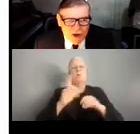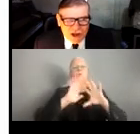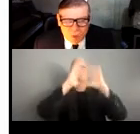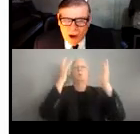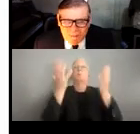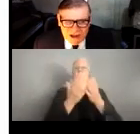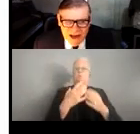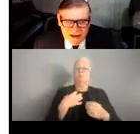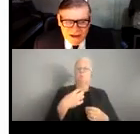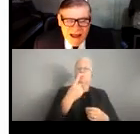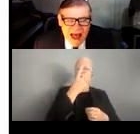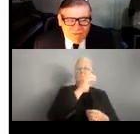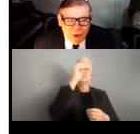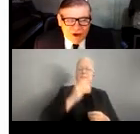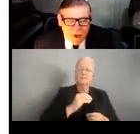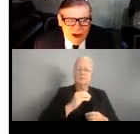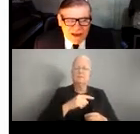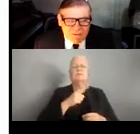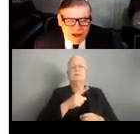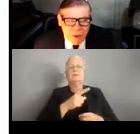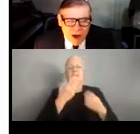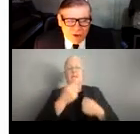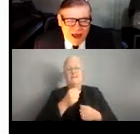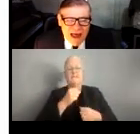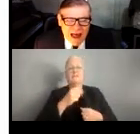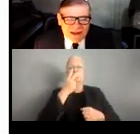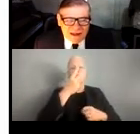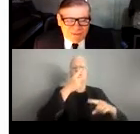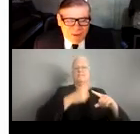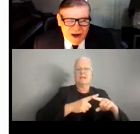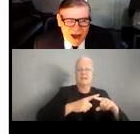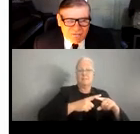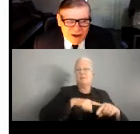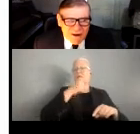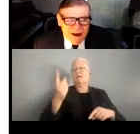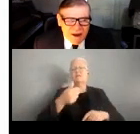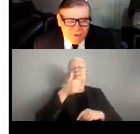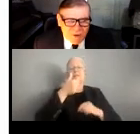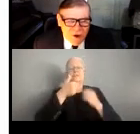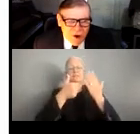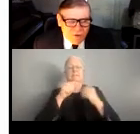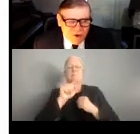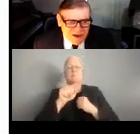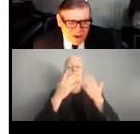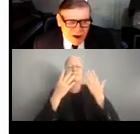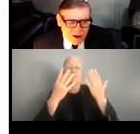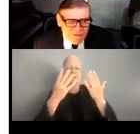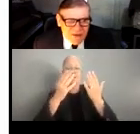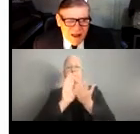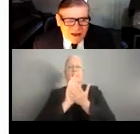world's richest 1% have more than twice as much wealth as the 6.9 billion people of the rest of the